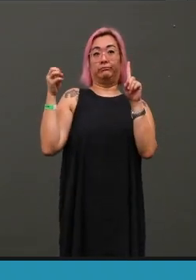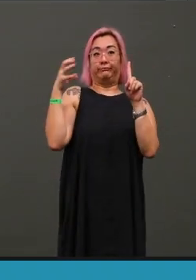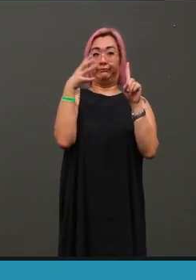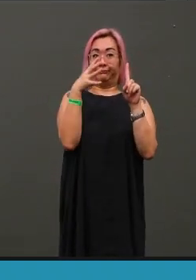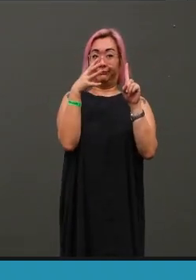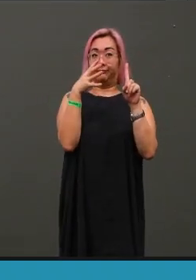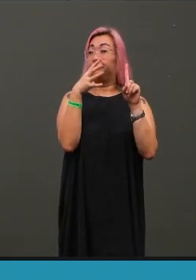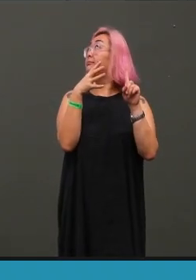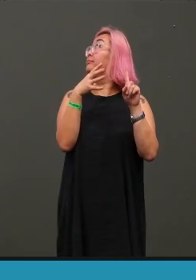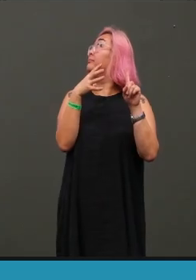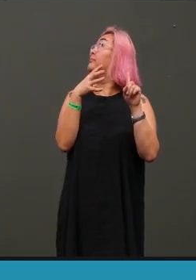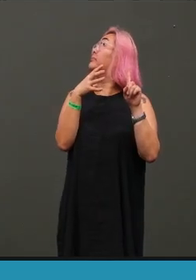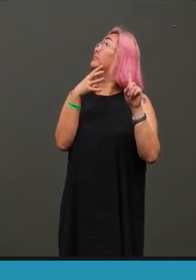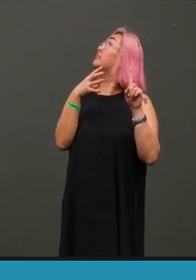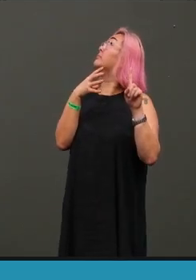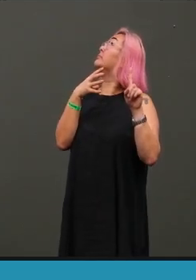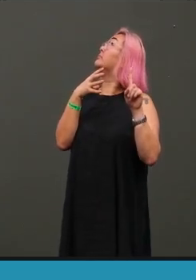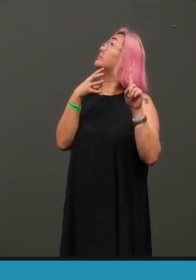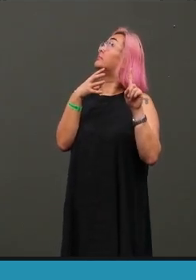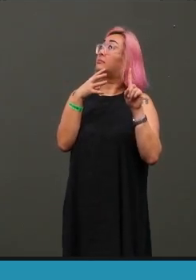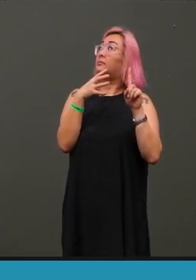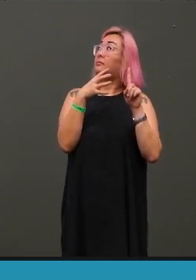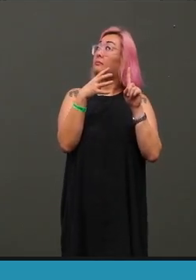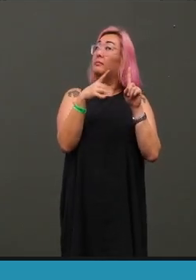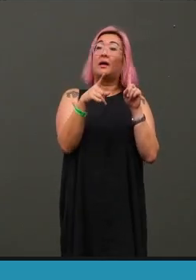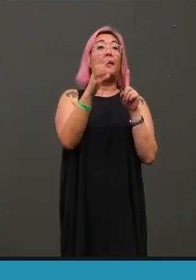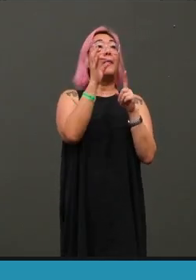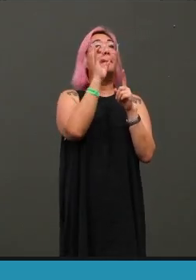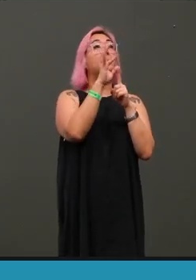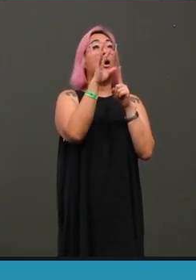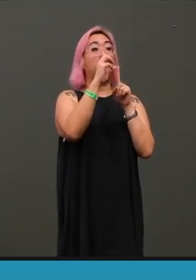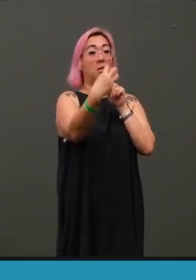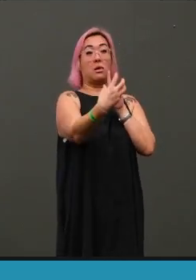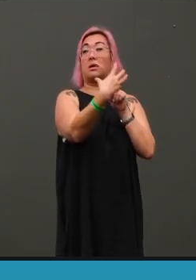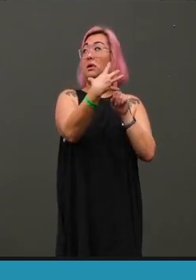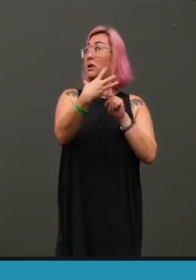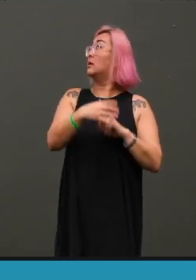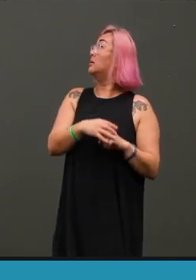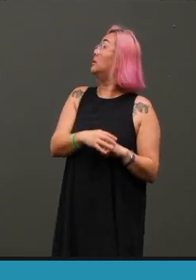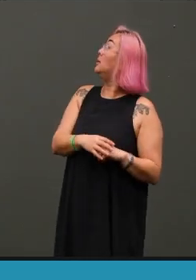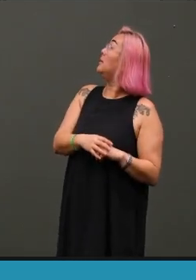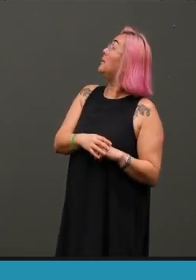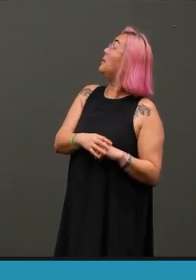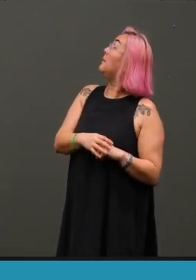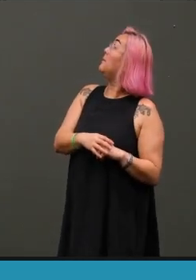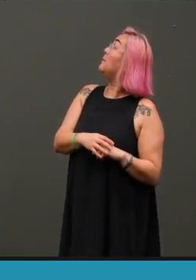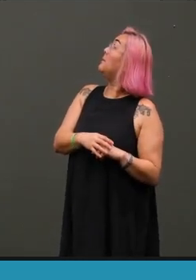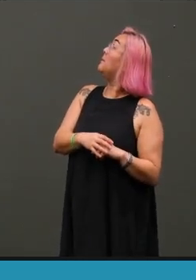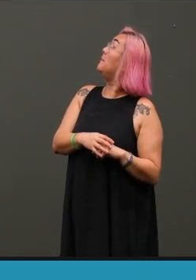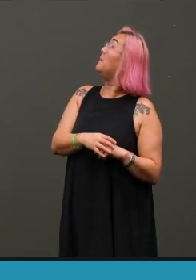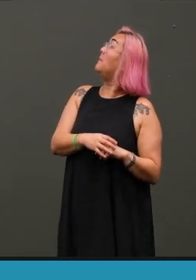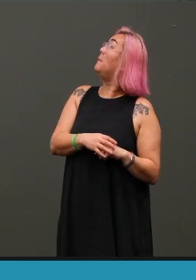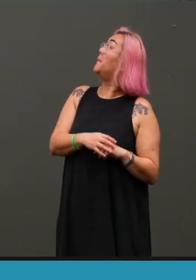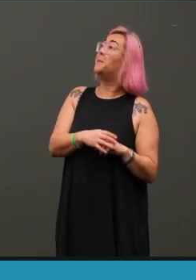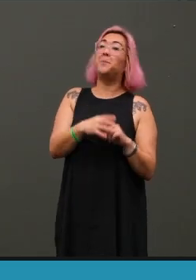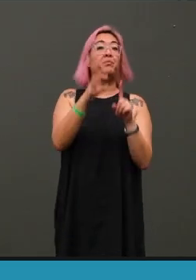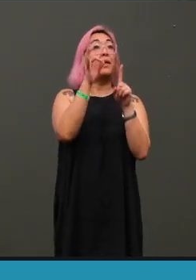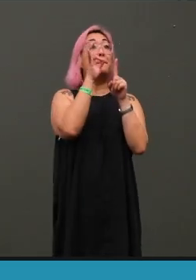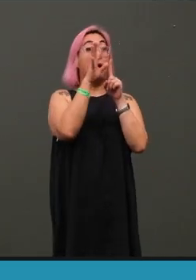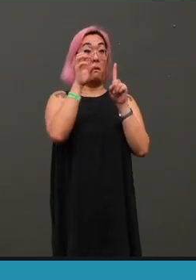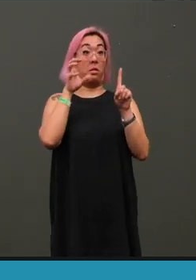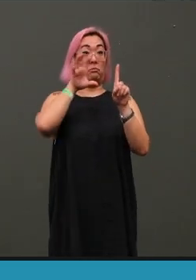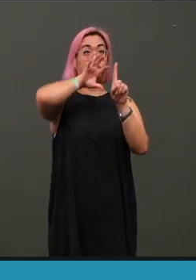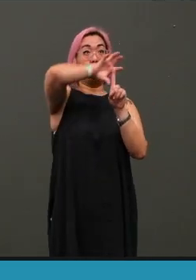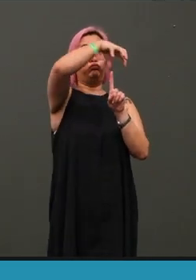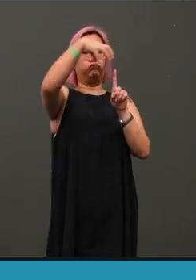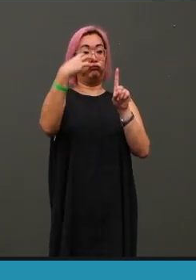dynamic, while the light, though, on the dresser behind her is static. And that's totally fine, because Mildred is animated, and we need the